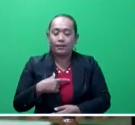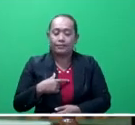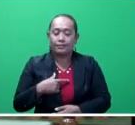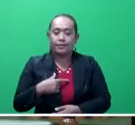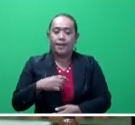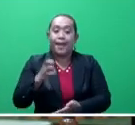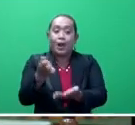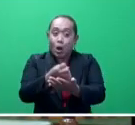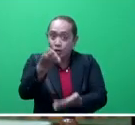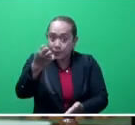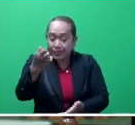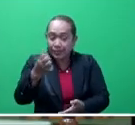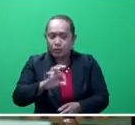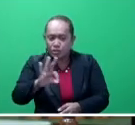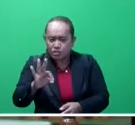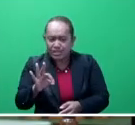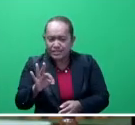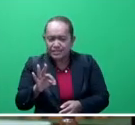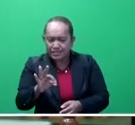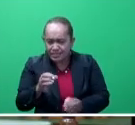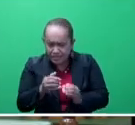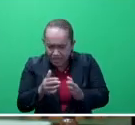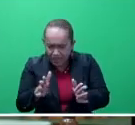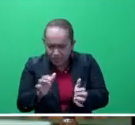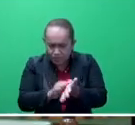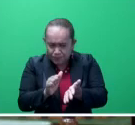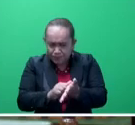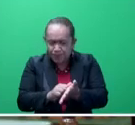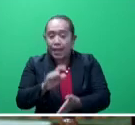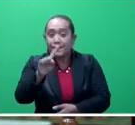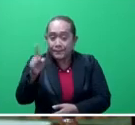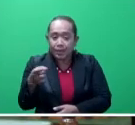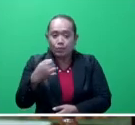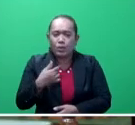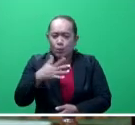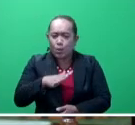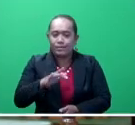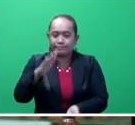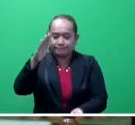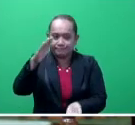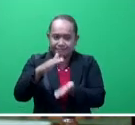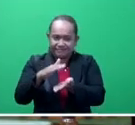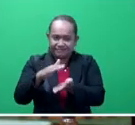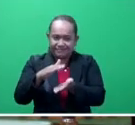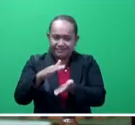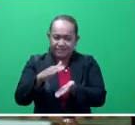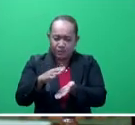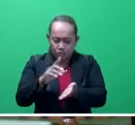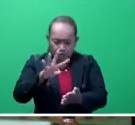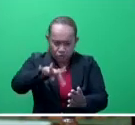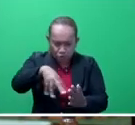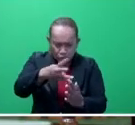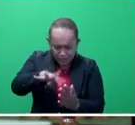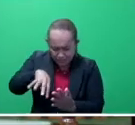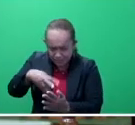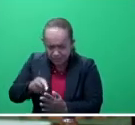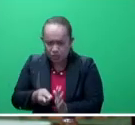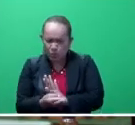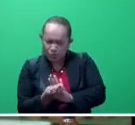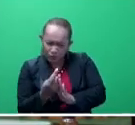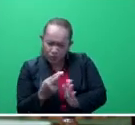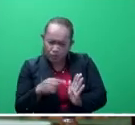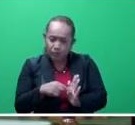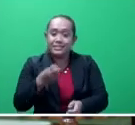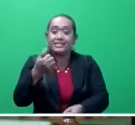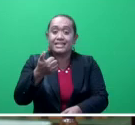economy has not begun its recovery by then, we will have to scale this budget back considerably. And so a full review of the budget in 6 months'